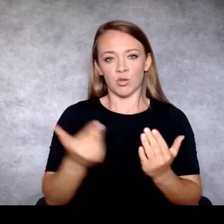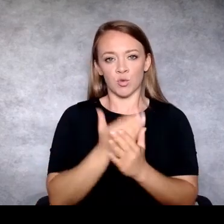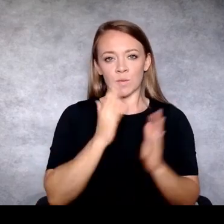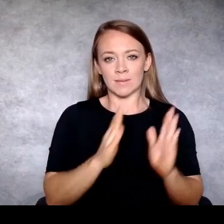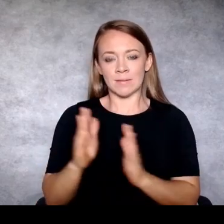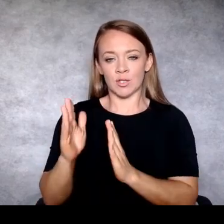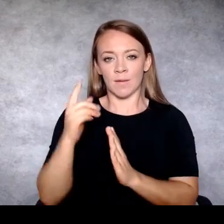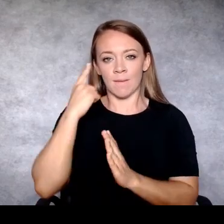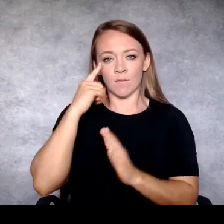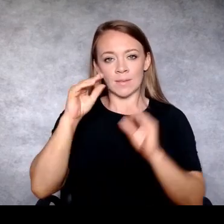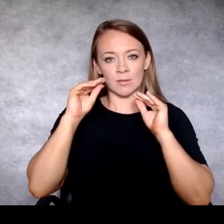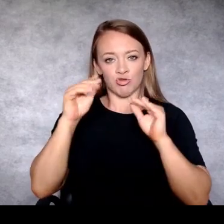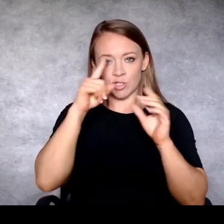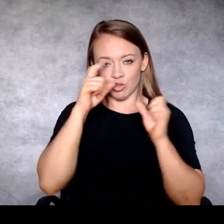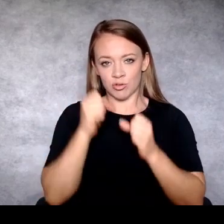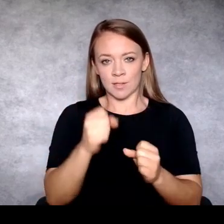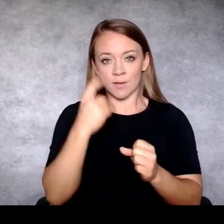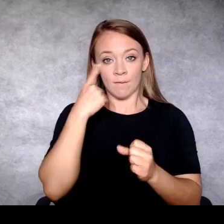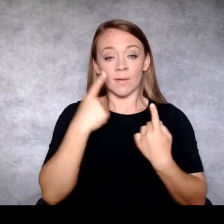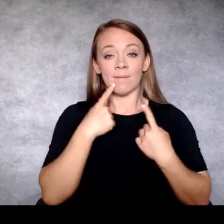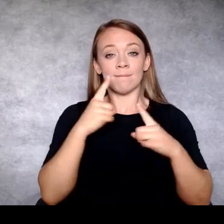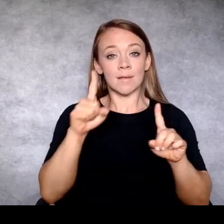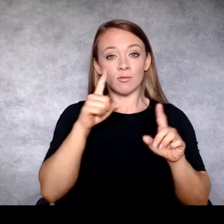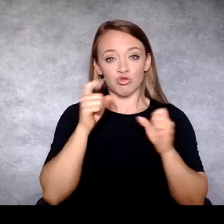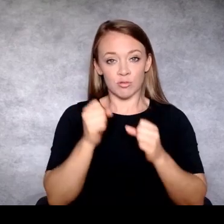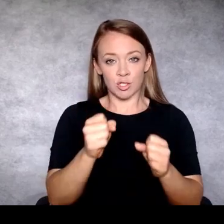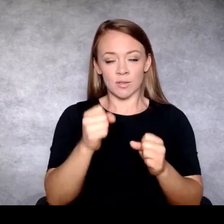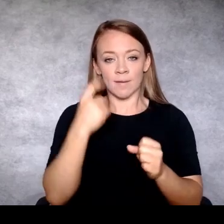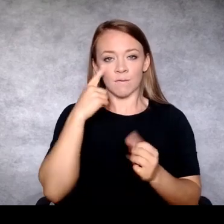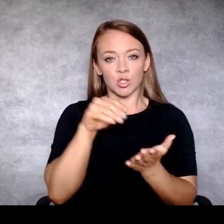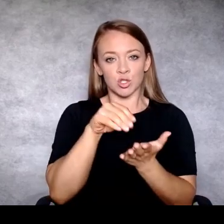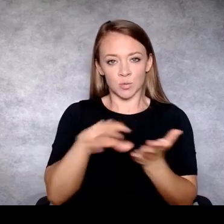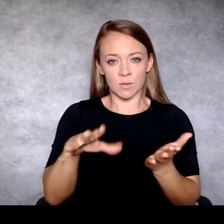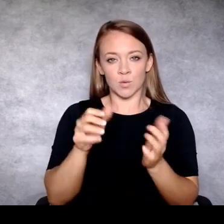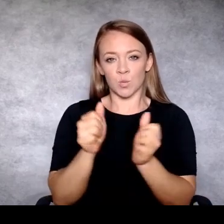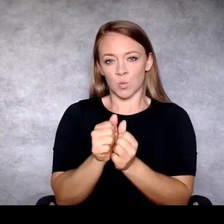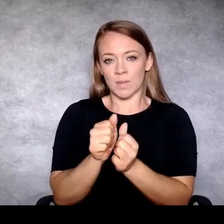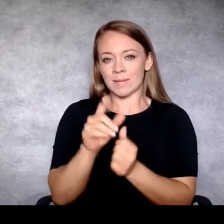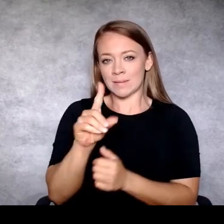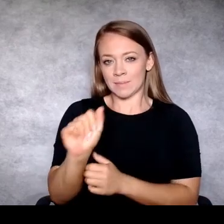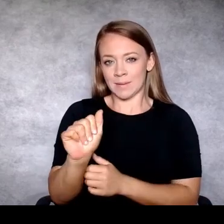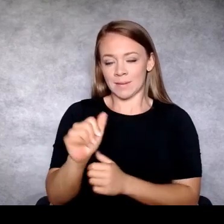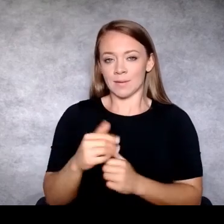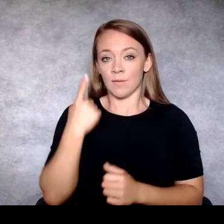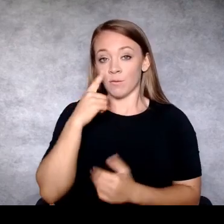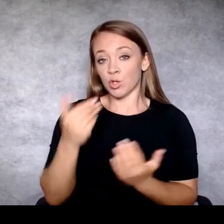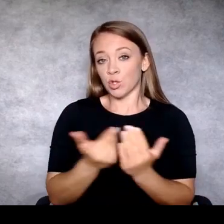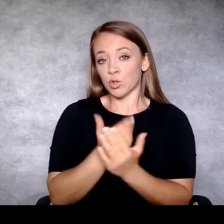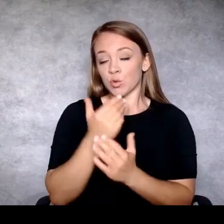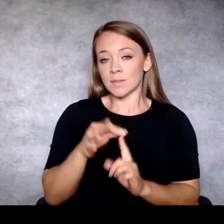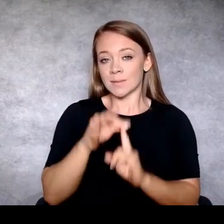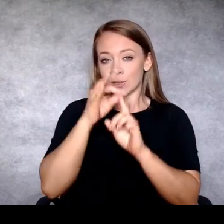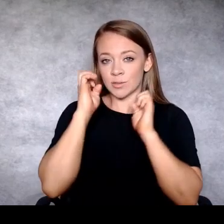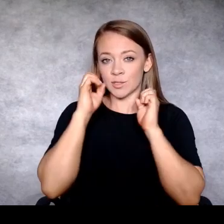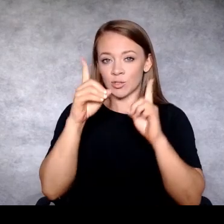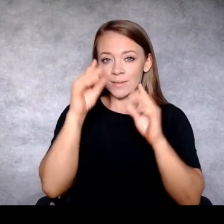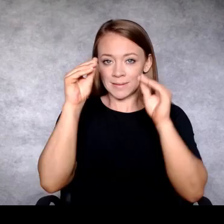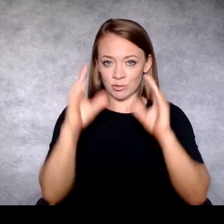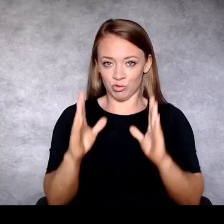on instructional strategies for effective strategies for students with disabilities for new special